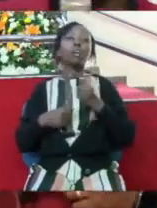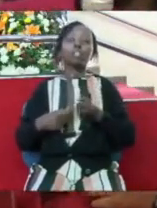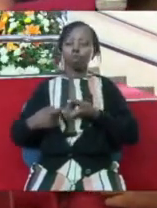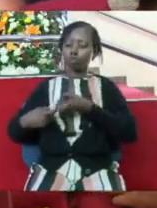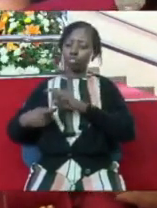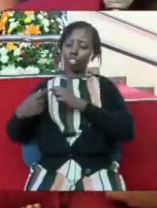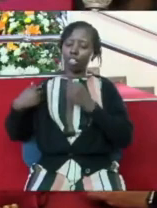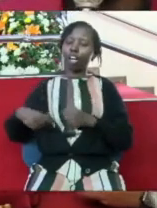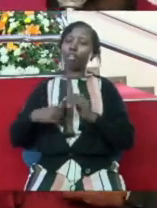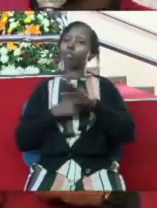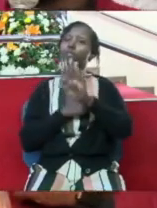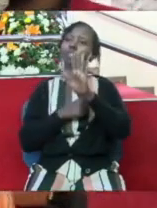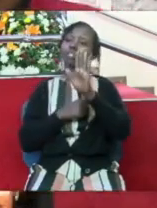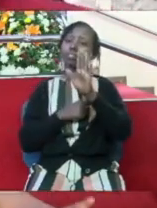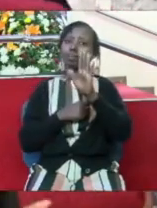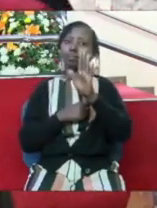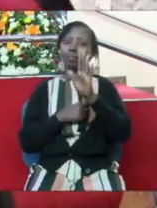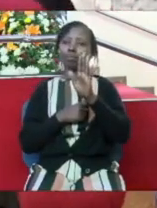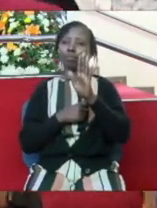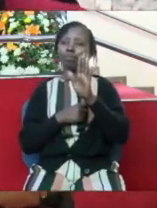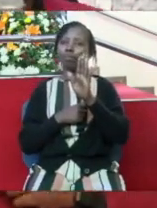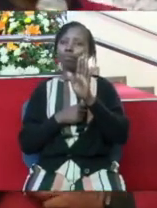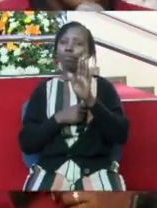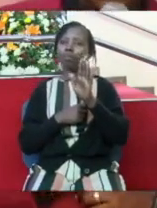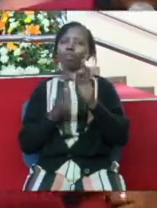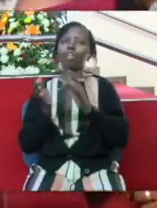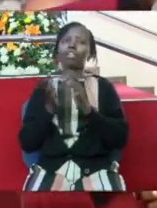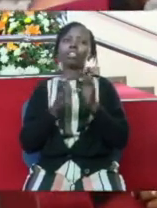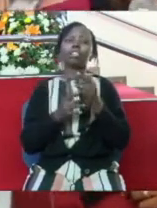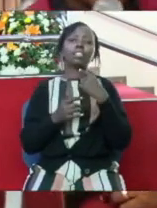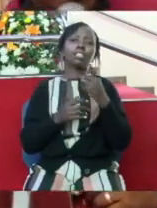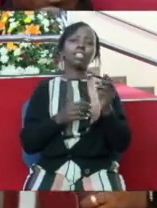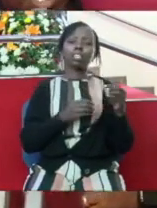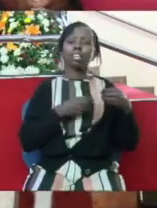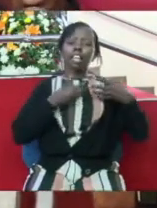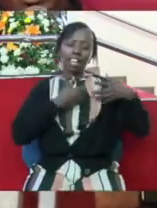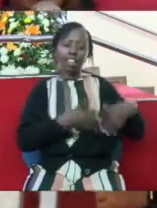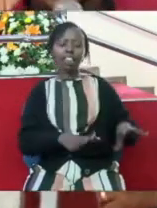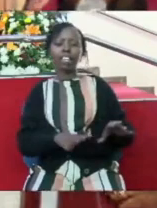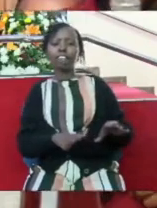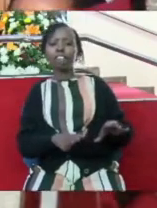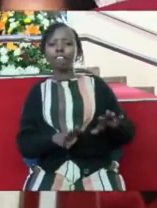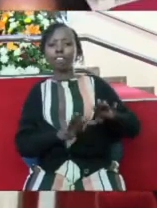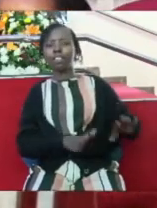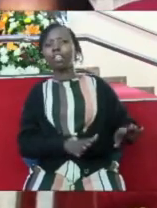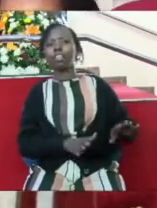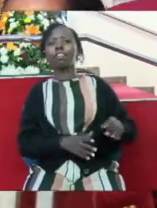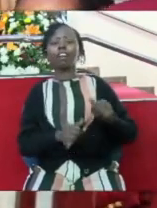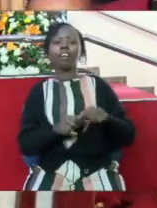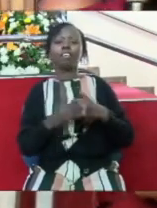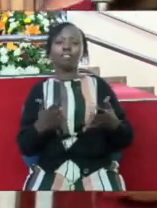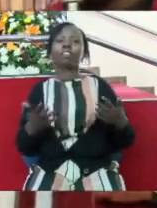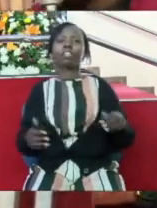kukujaza tena. All he's saying is, let go of everything that has been filling you. I want to fill you today. Mungu anataka kukujaza tena siku ya leo.